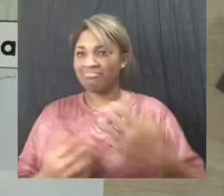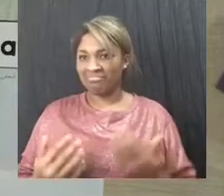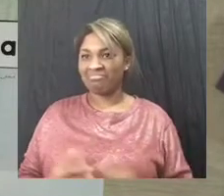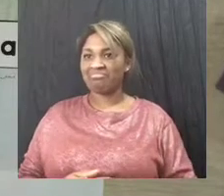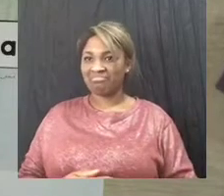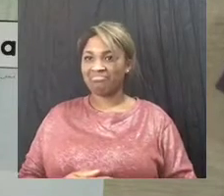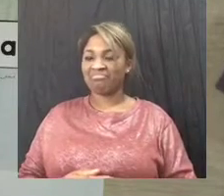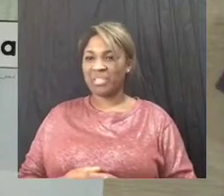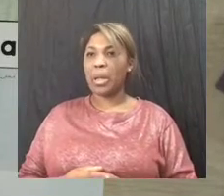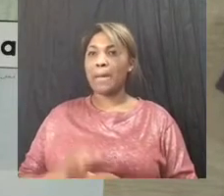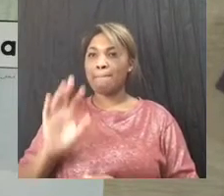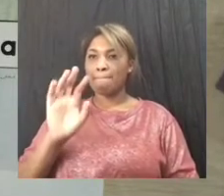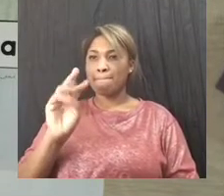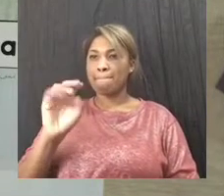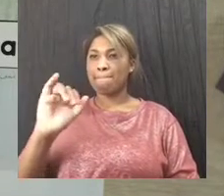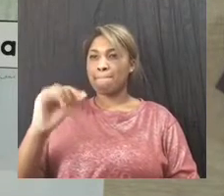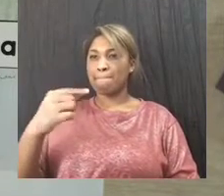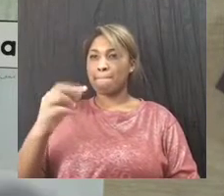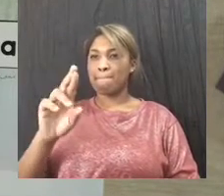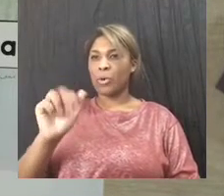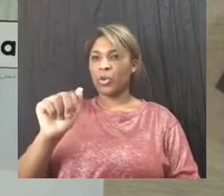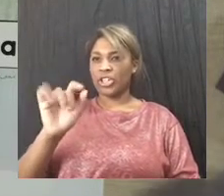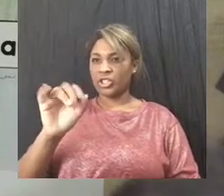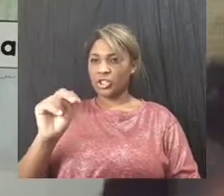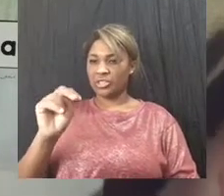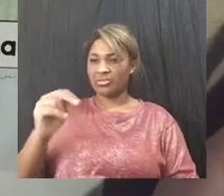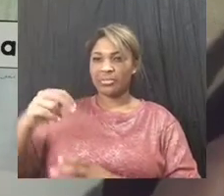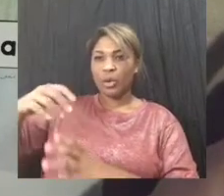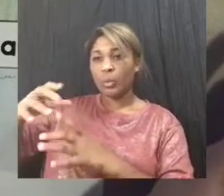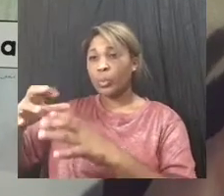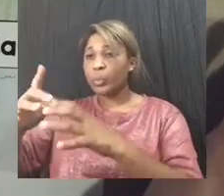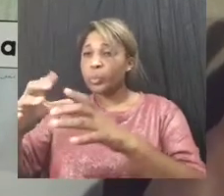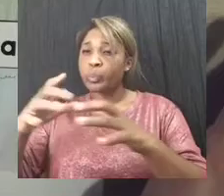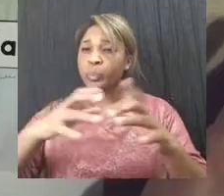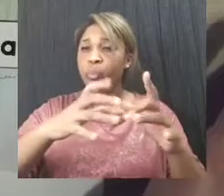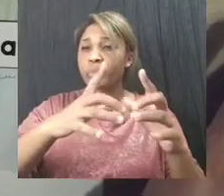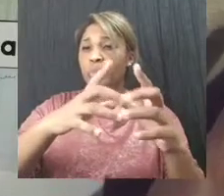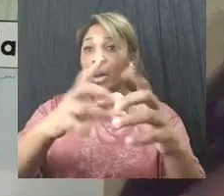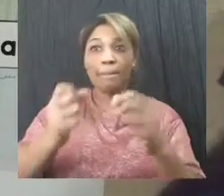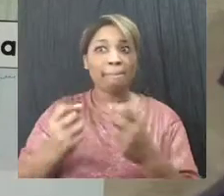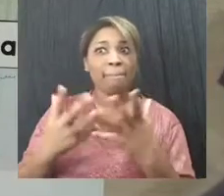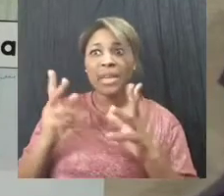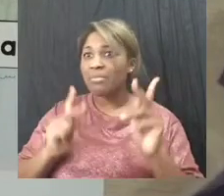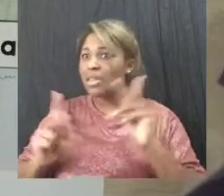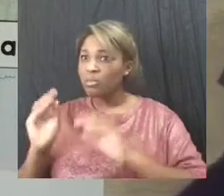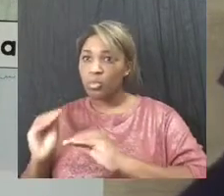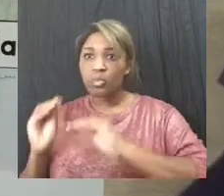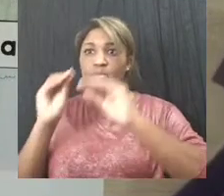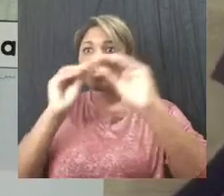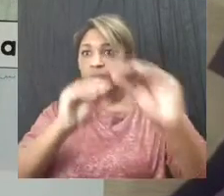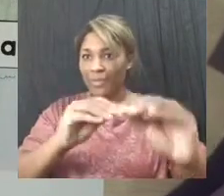migration. Many people moving into a new area.